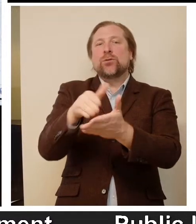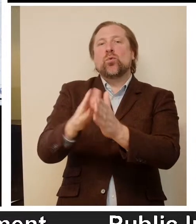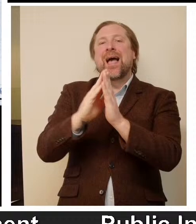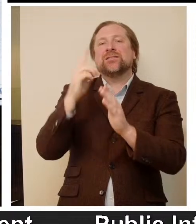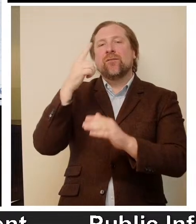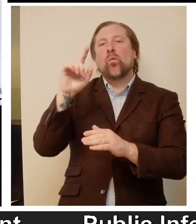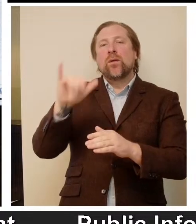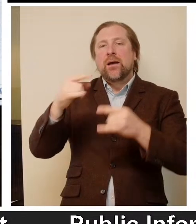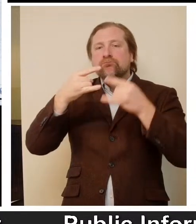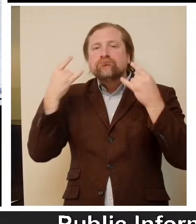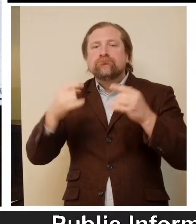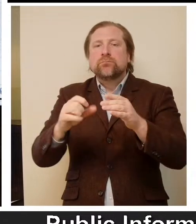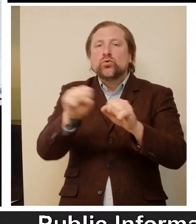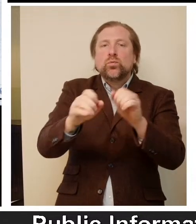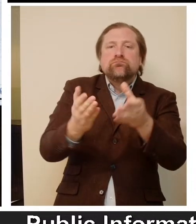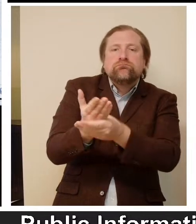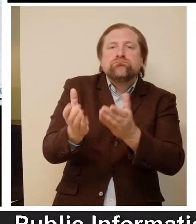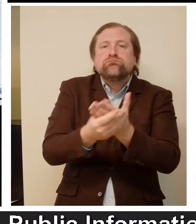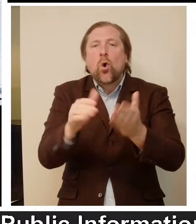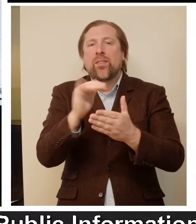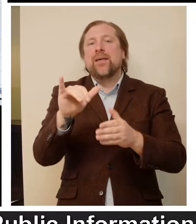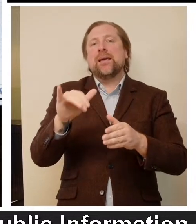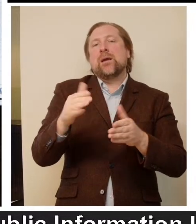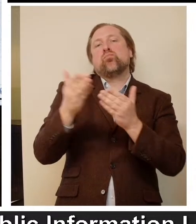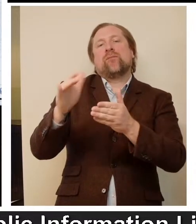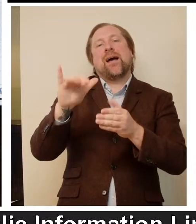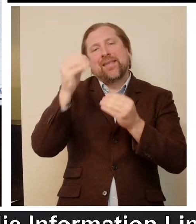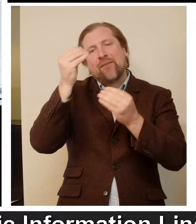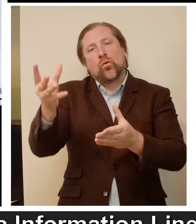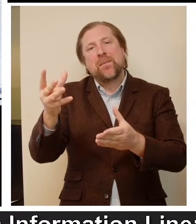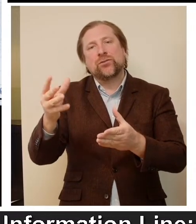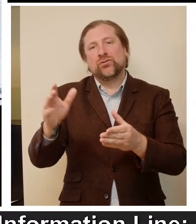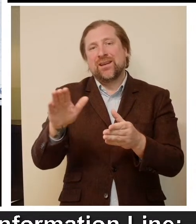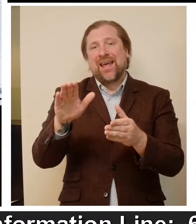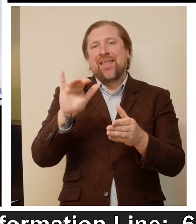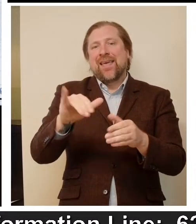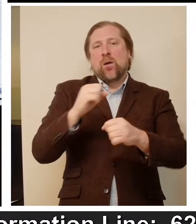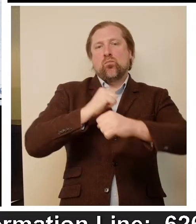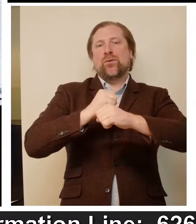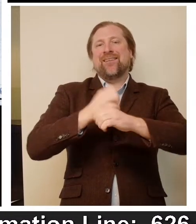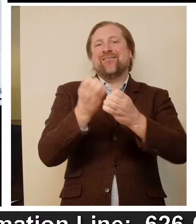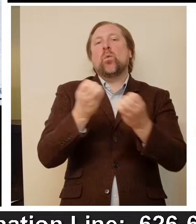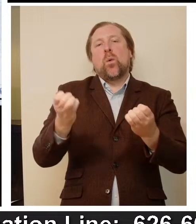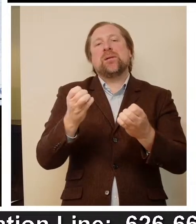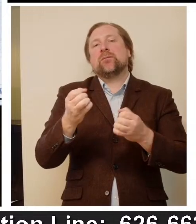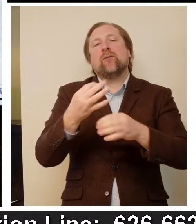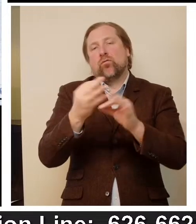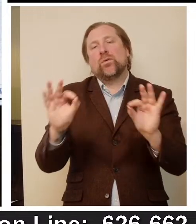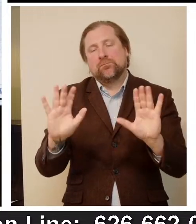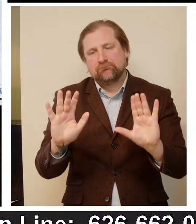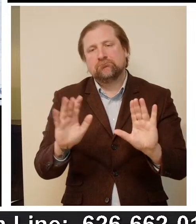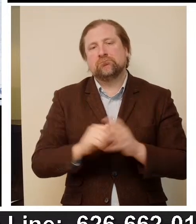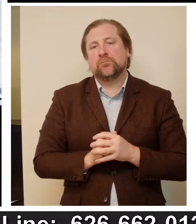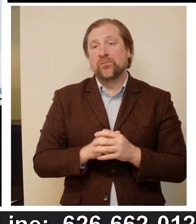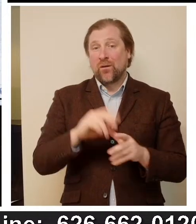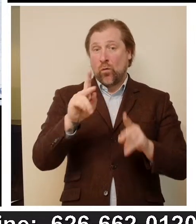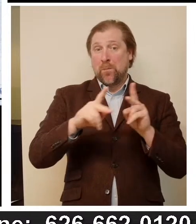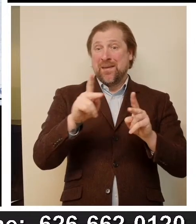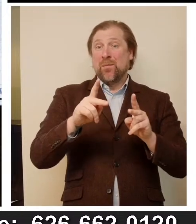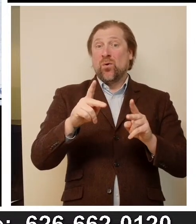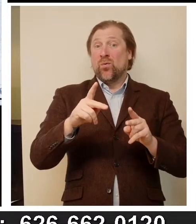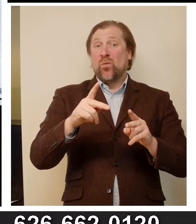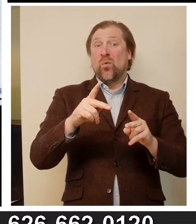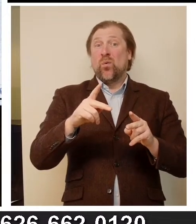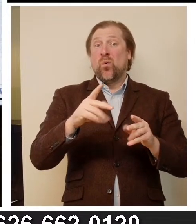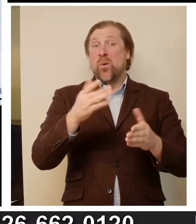public health. They will accommodate and provide you that information and those protective equipment. For those of you that are a little farther